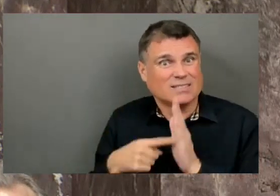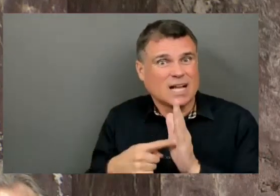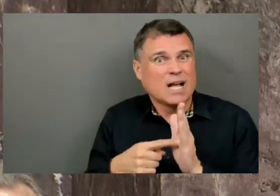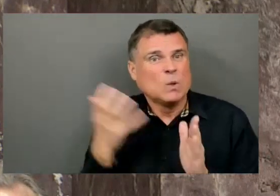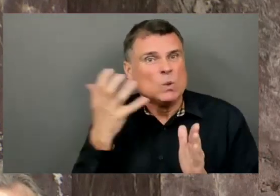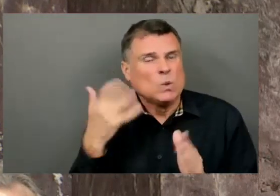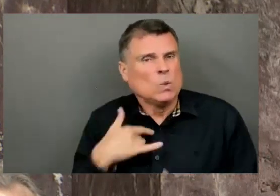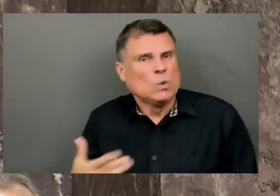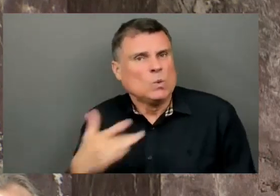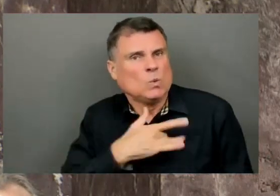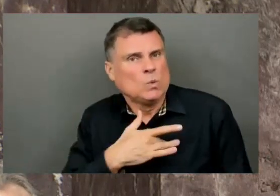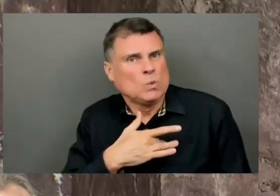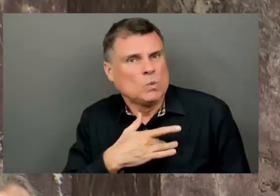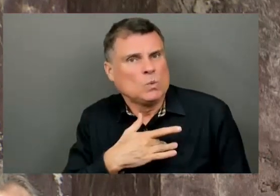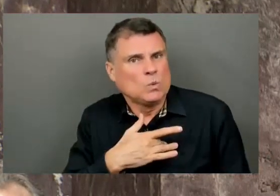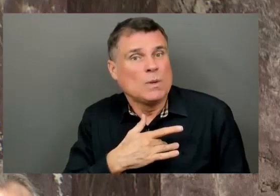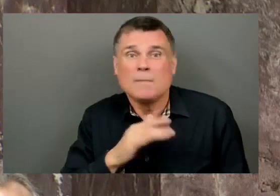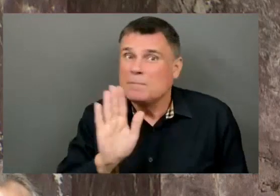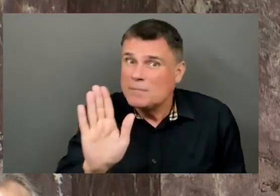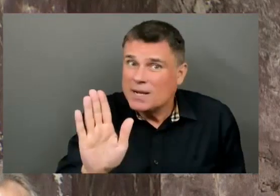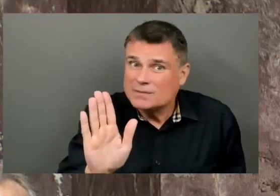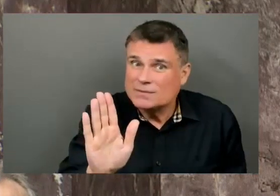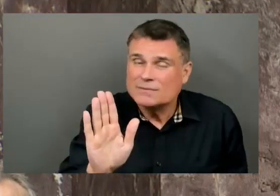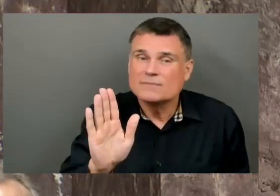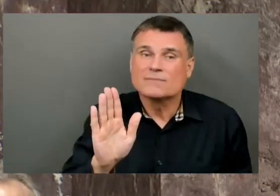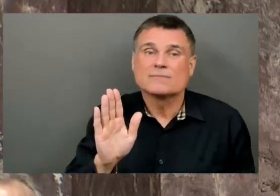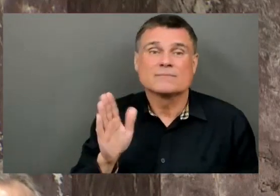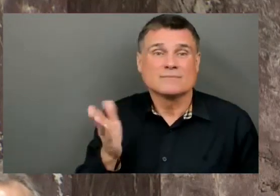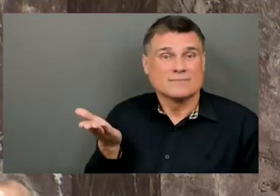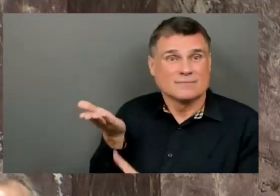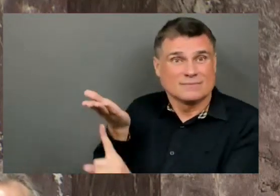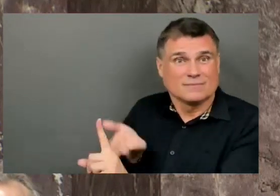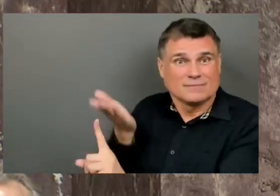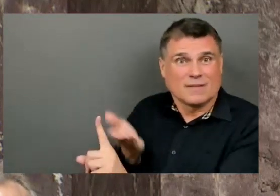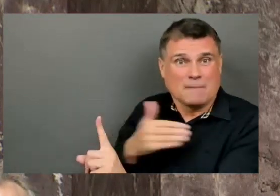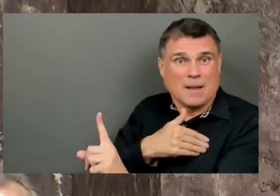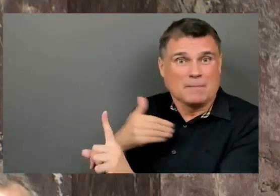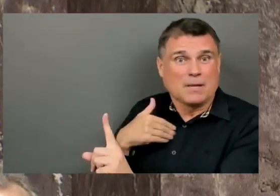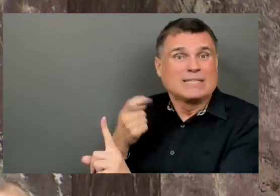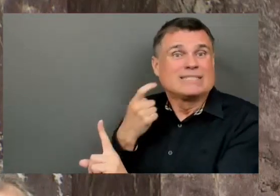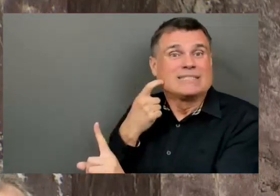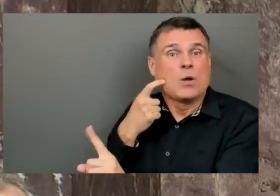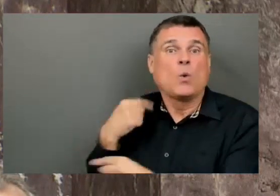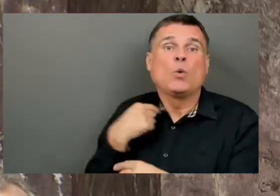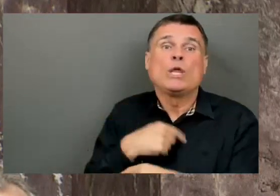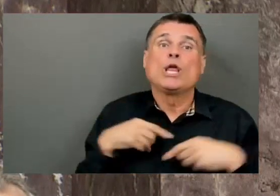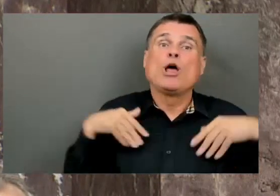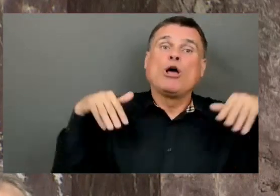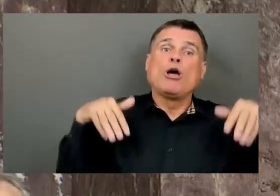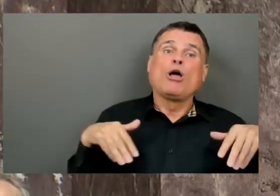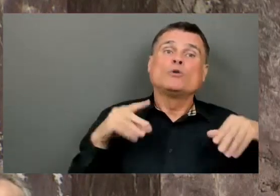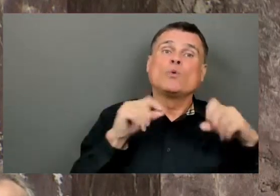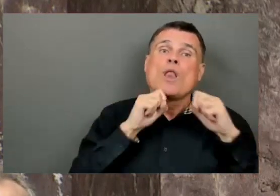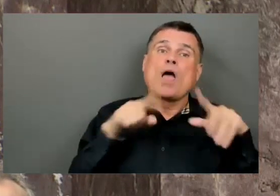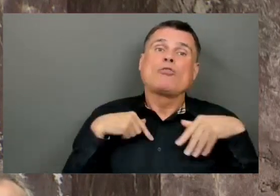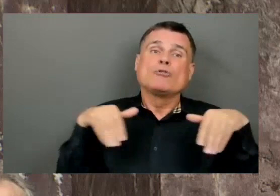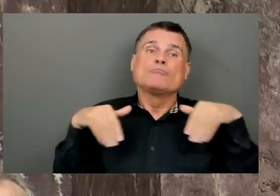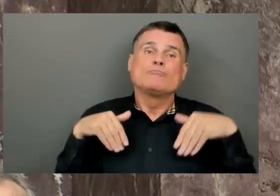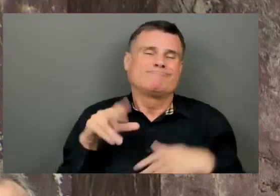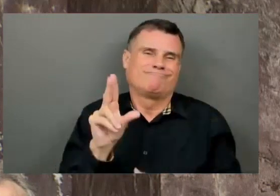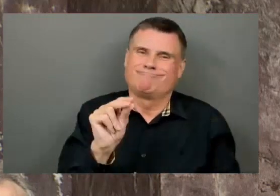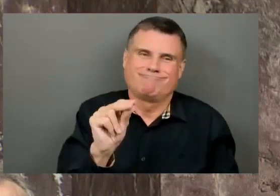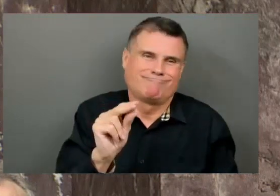member's premise that we've done nothing. Since we formed government, this has been something we've been focused